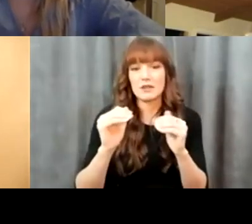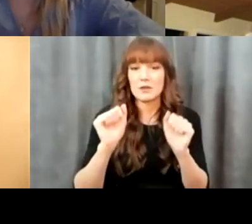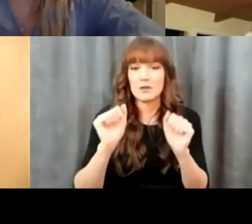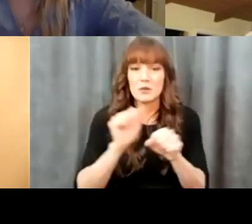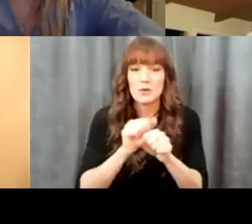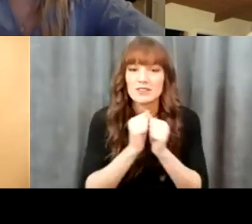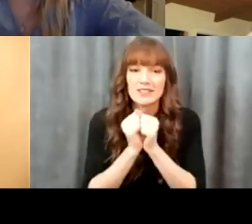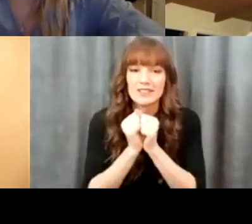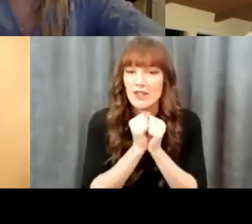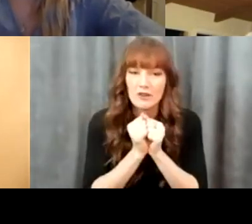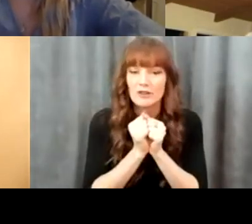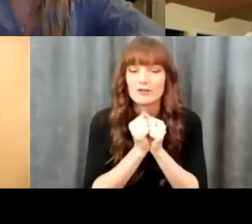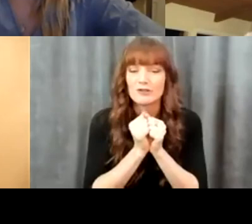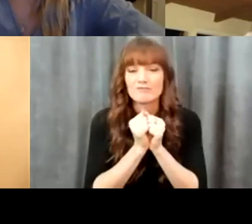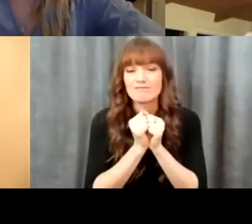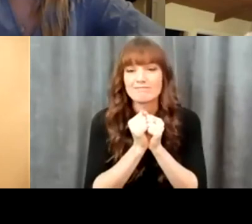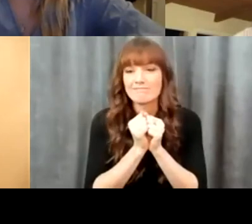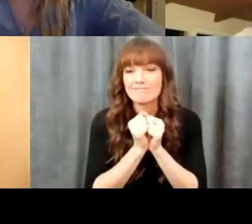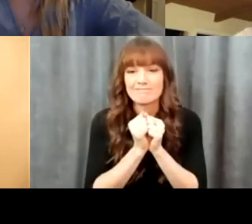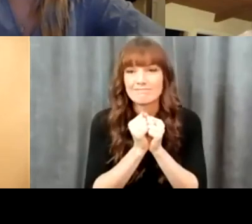work at,